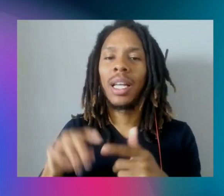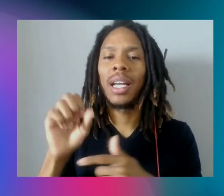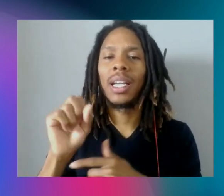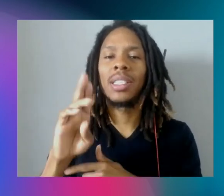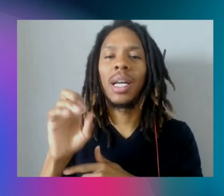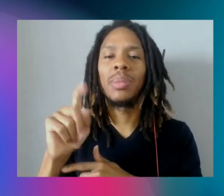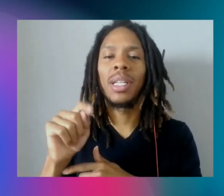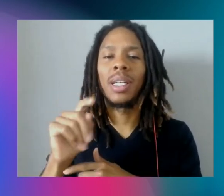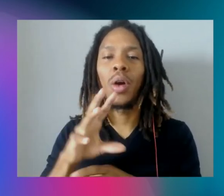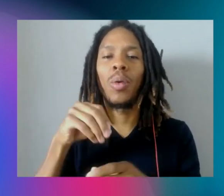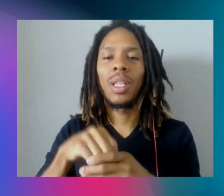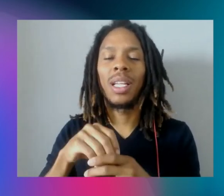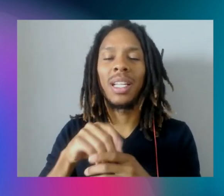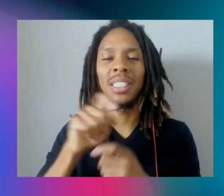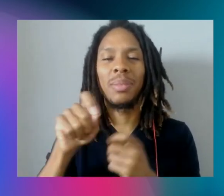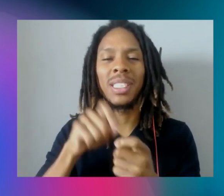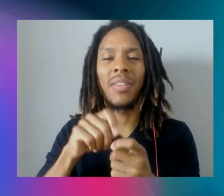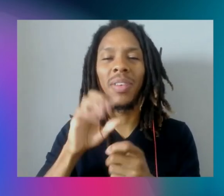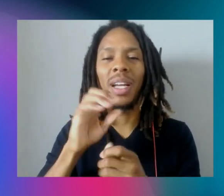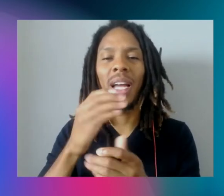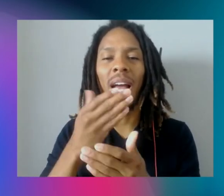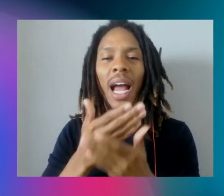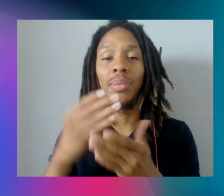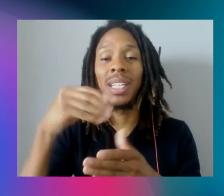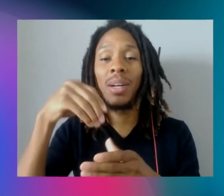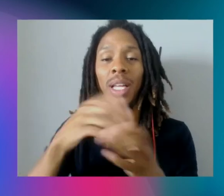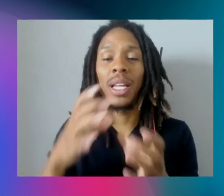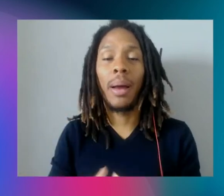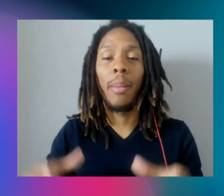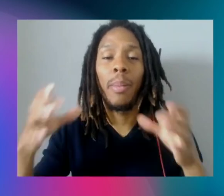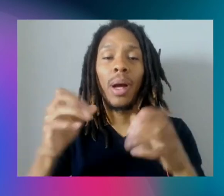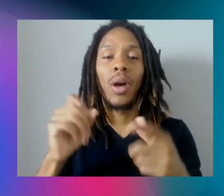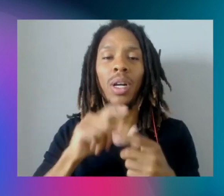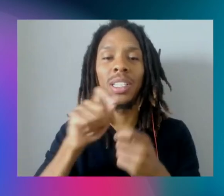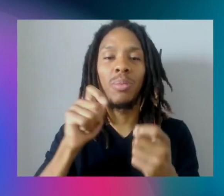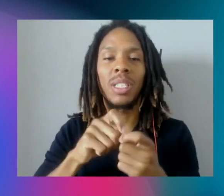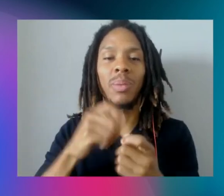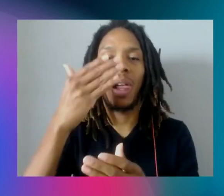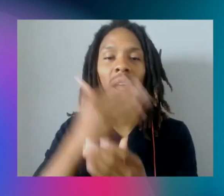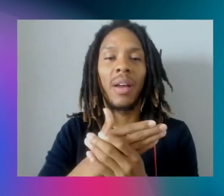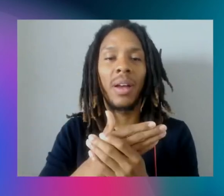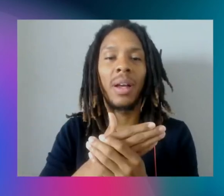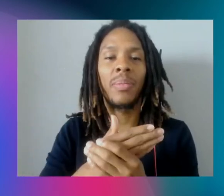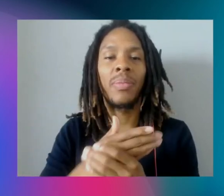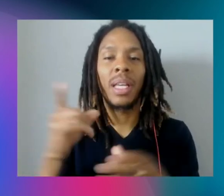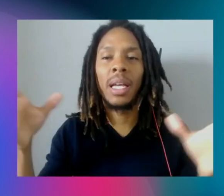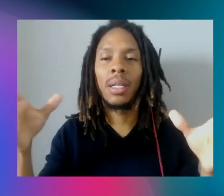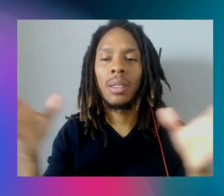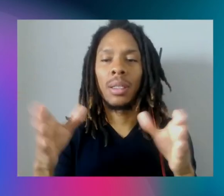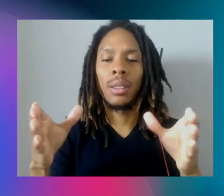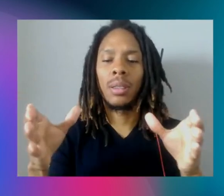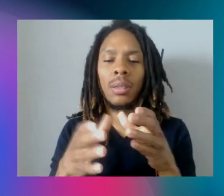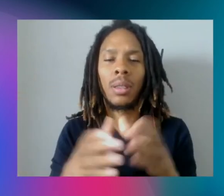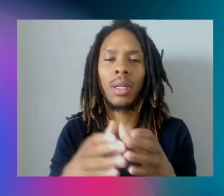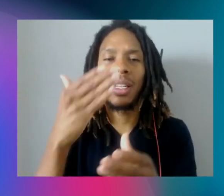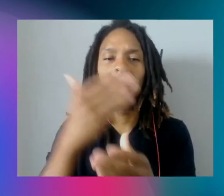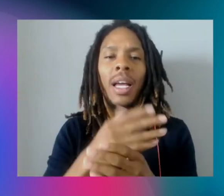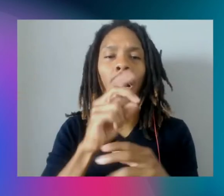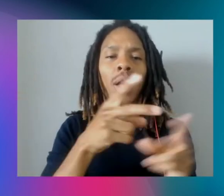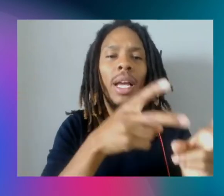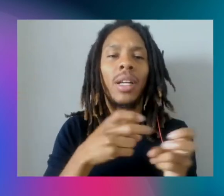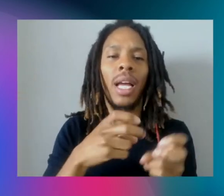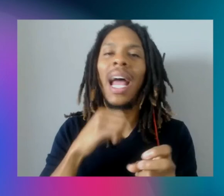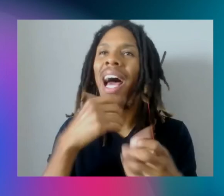a specific object within the bucket or a specific file, they can subset down even from within that file and take only, I don't want